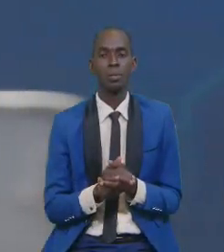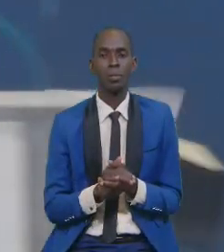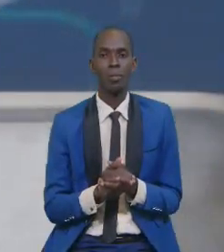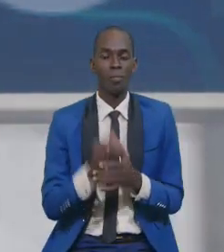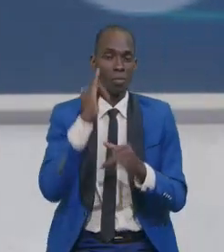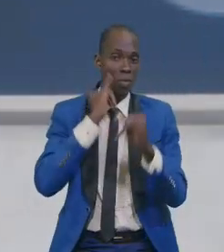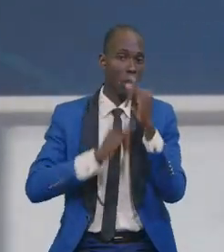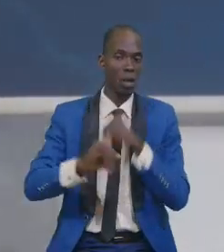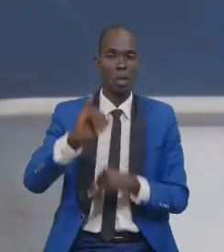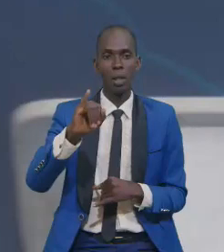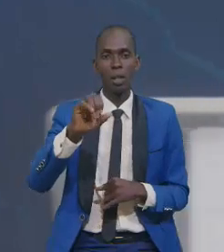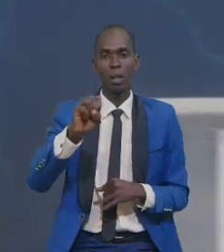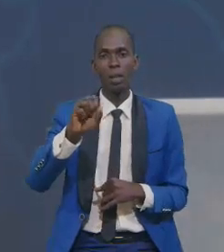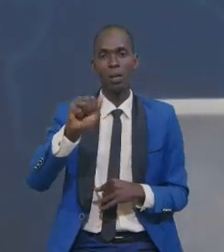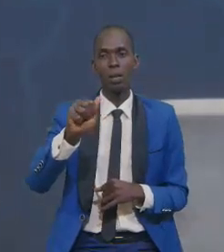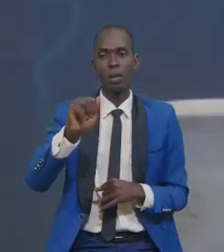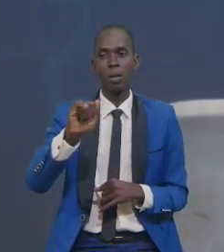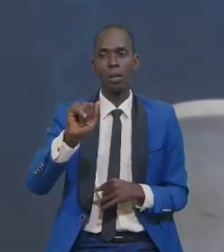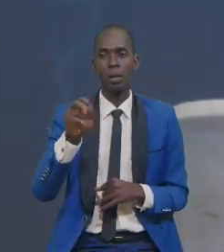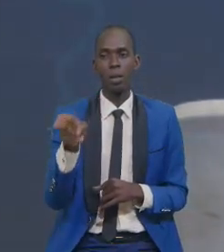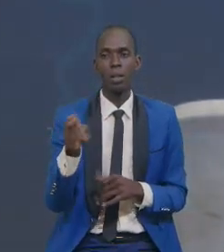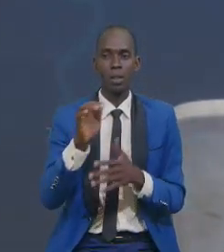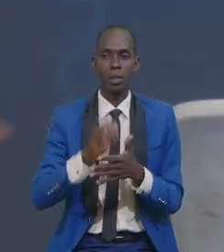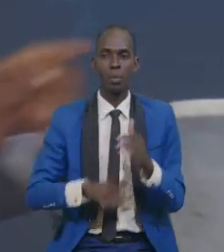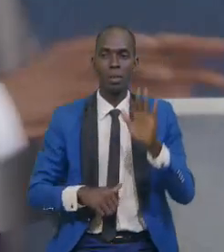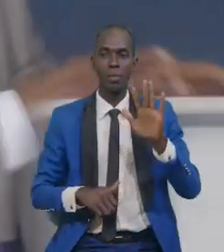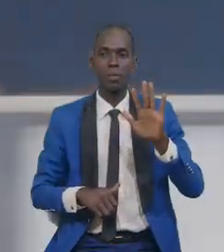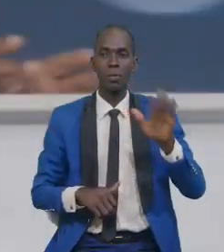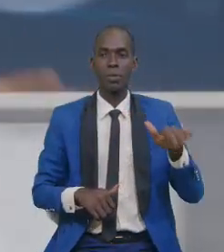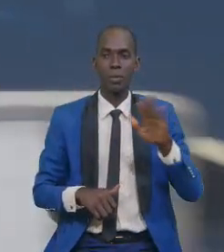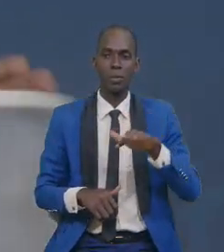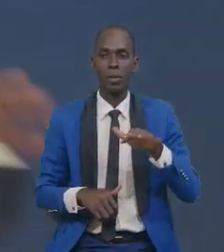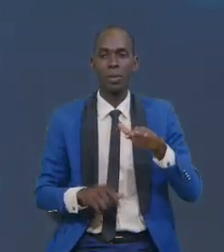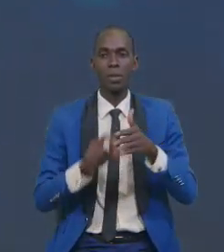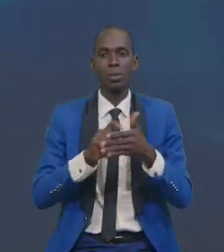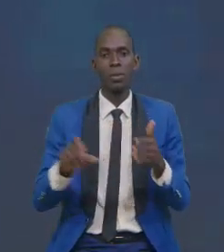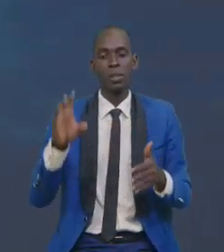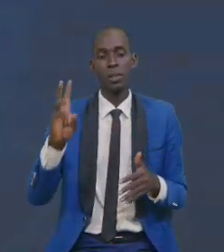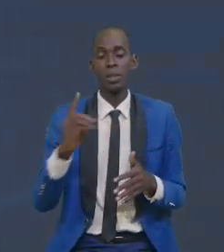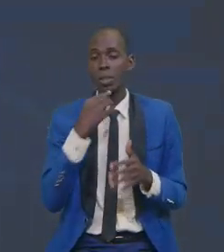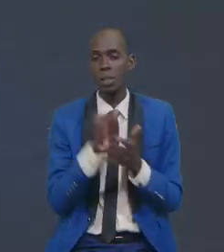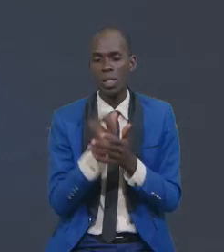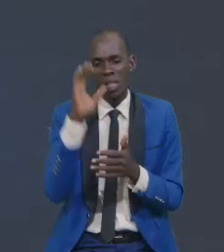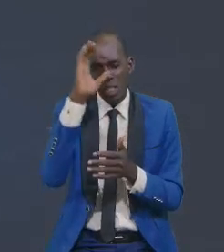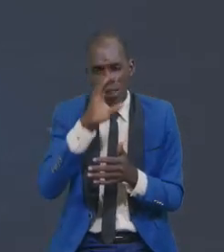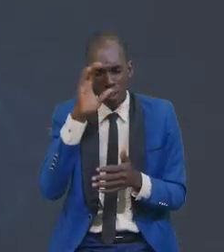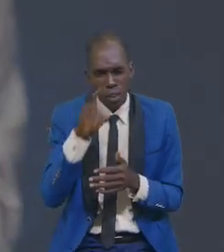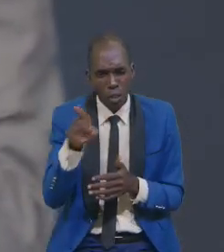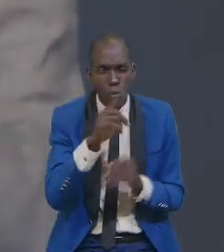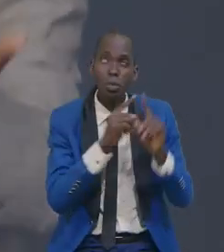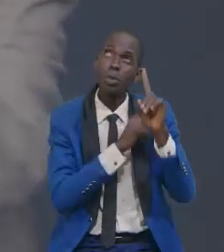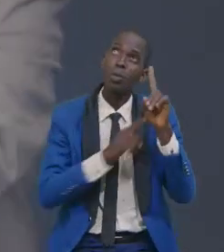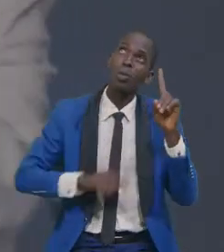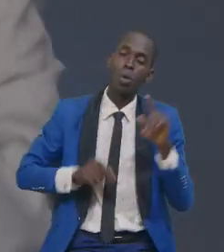chapter 55. I'm reading there from verse 6. It says, seek ye the Lord while he may be